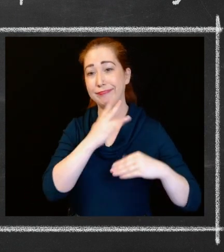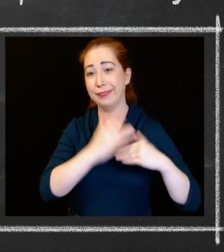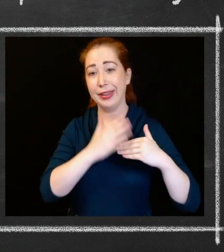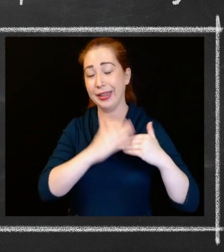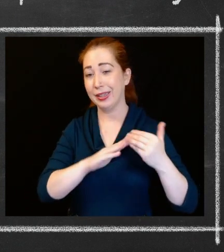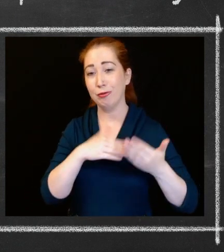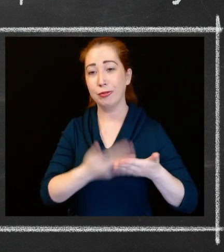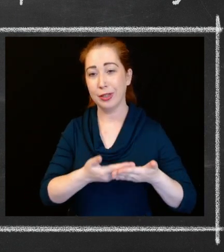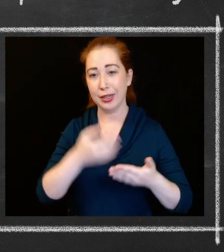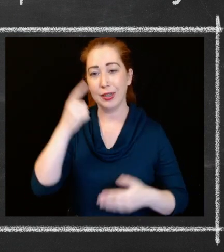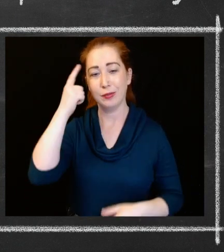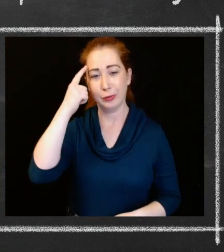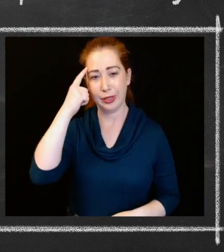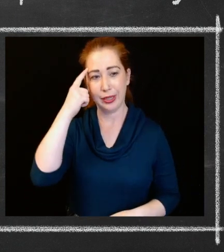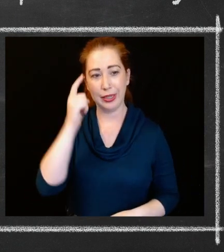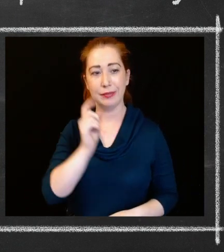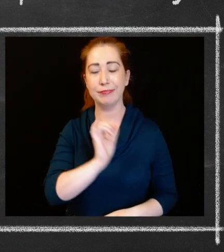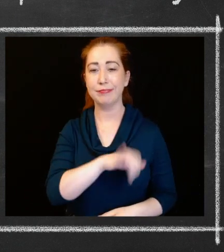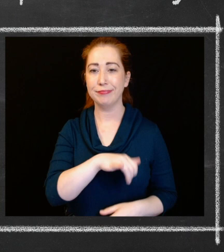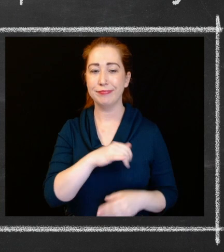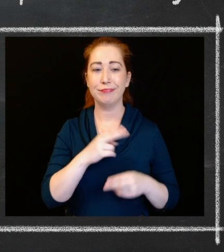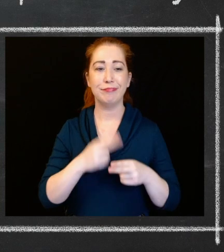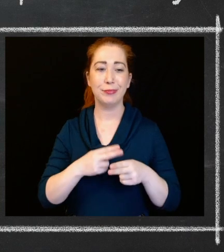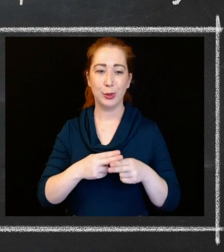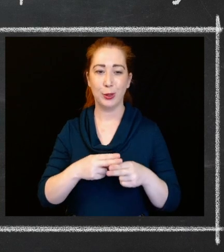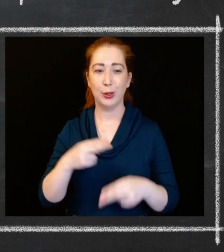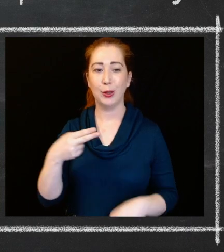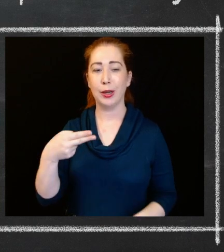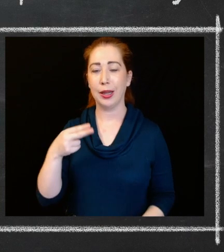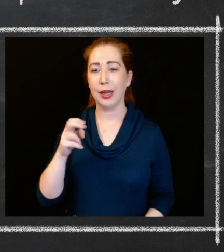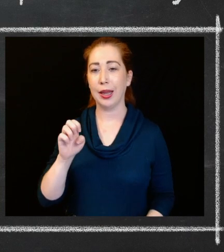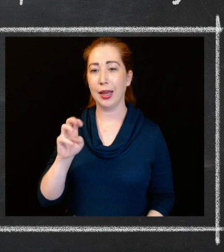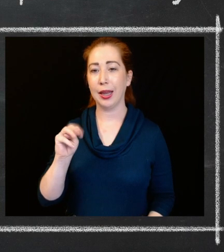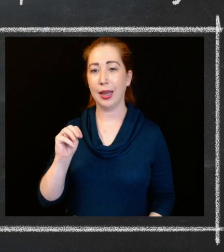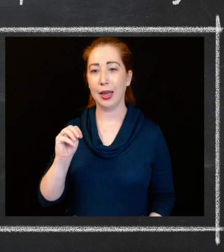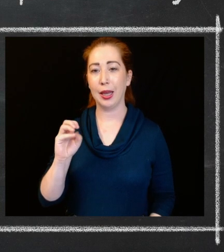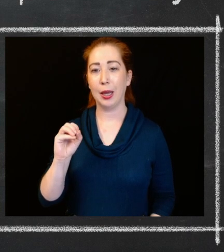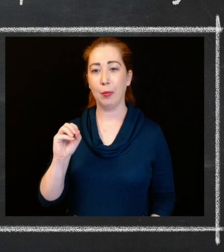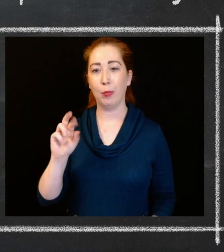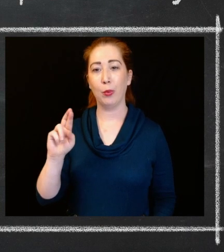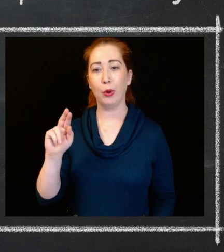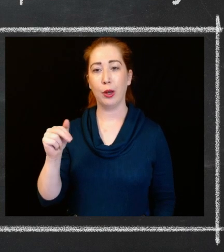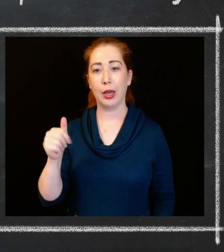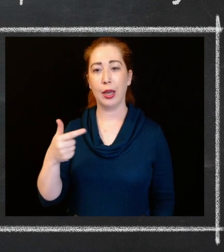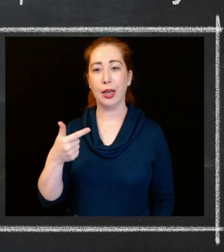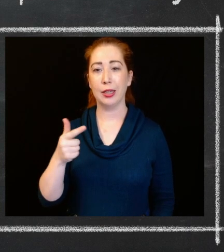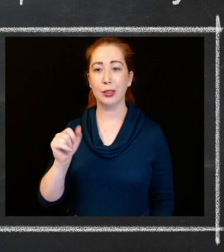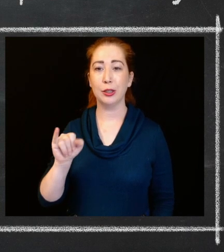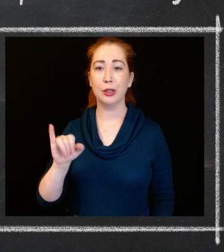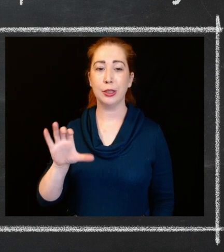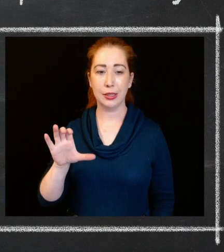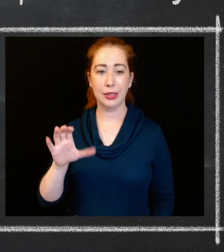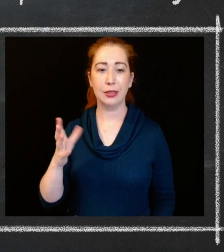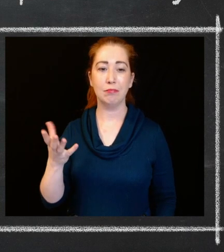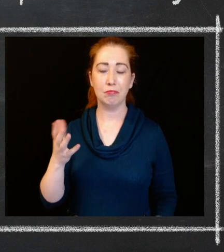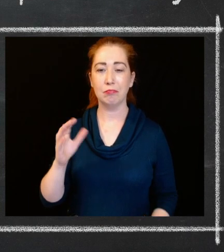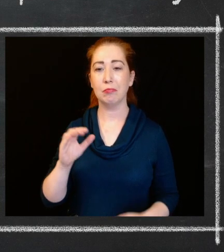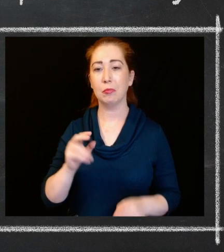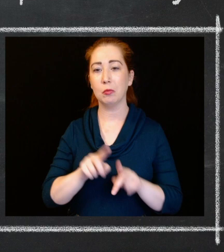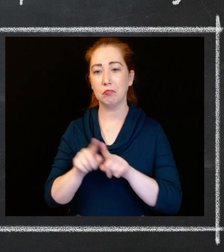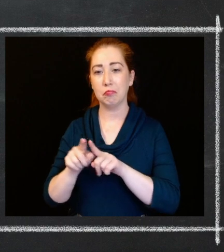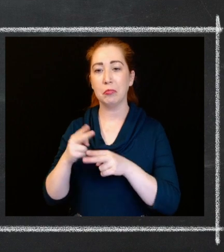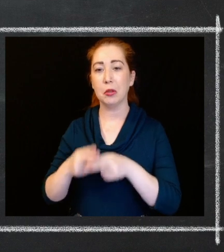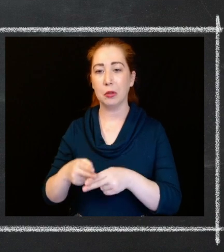going to where it needs to in the brain. When ruptures or leaks happen, this is